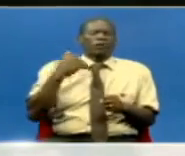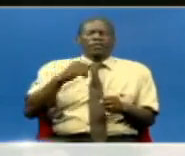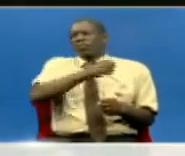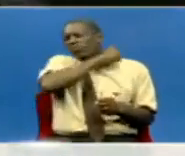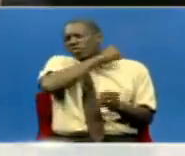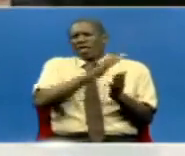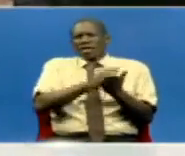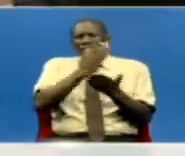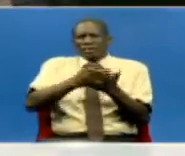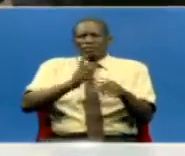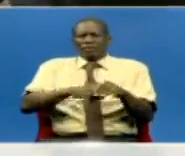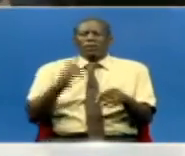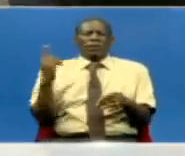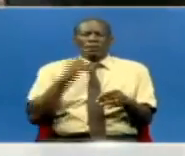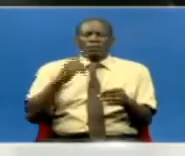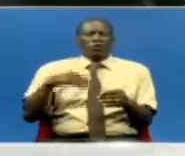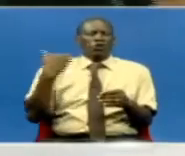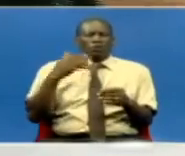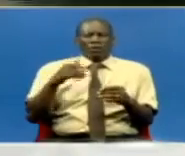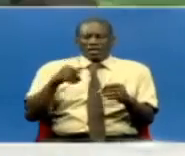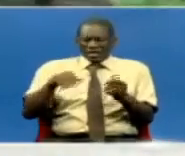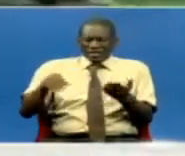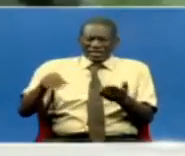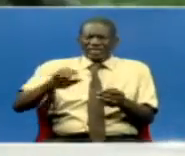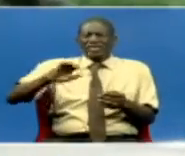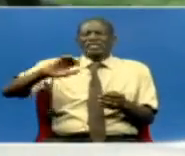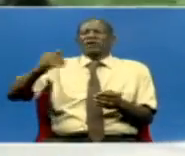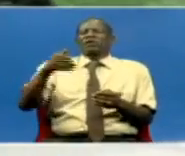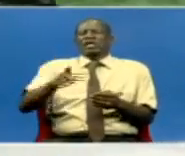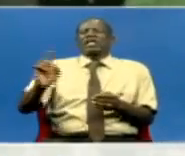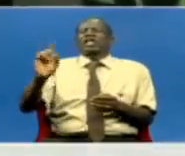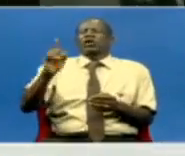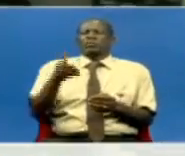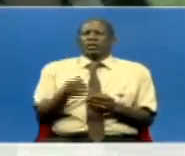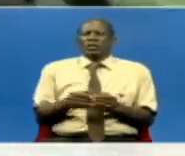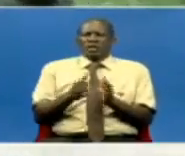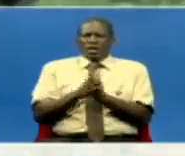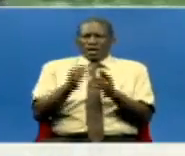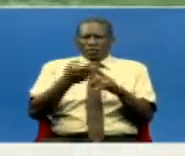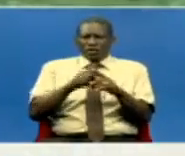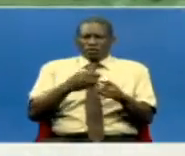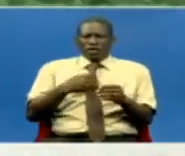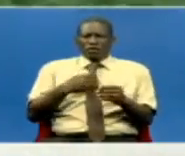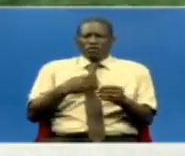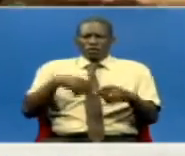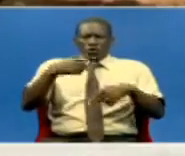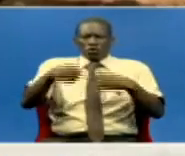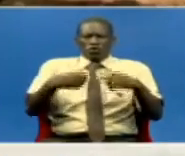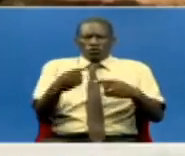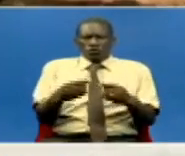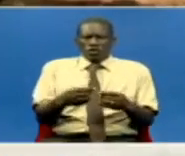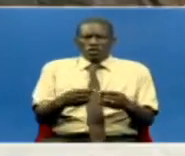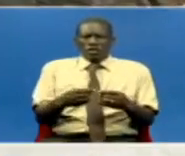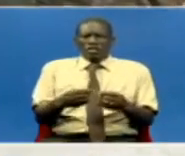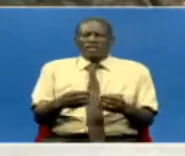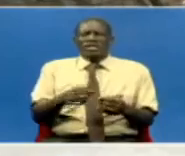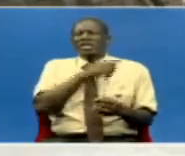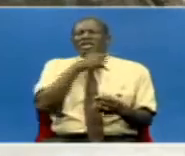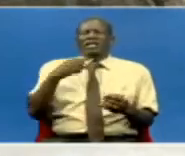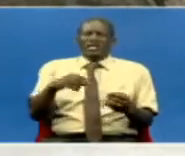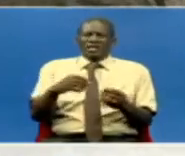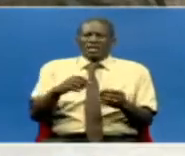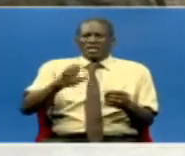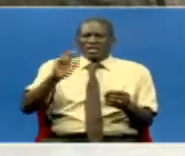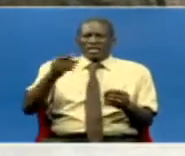fatal crimes right in the capital city, here in Nairobi. And then there is the continued bloodbath in the troubled